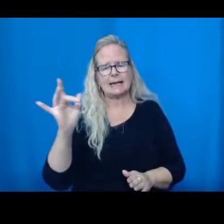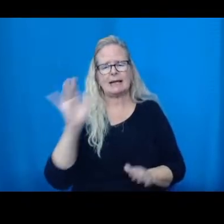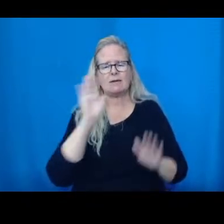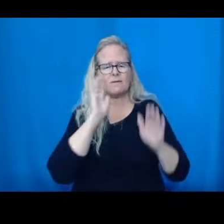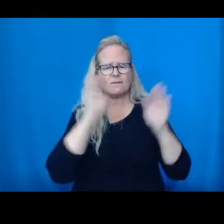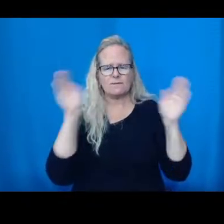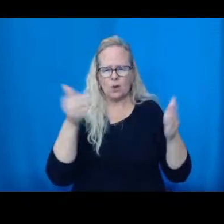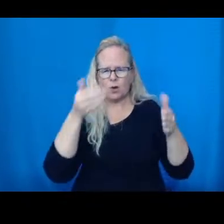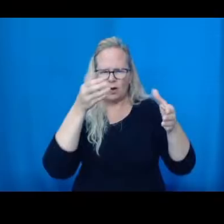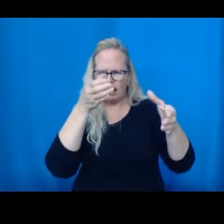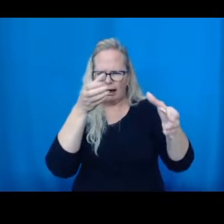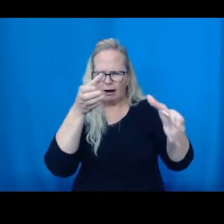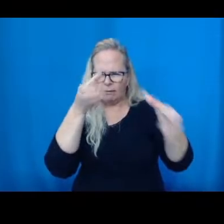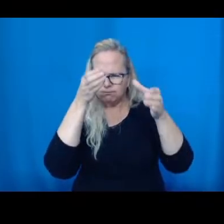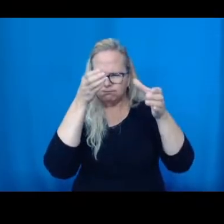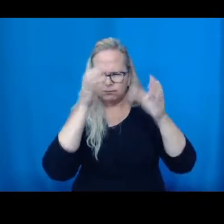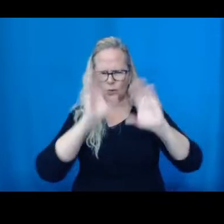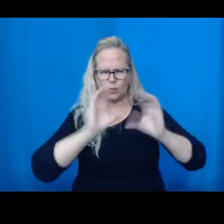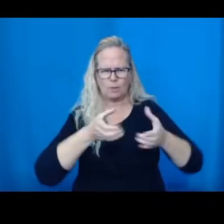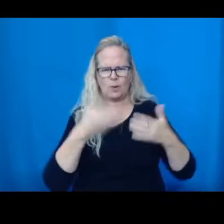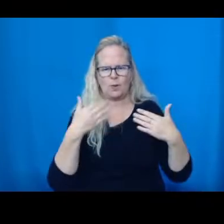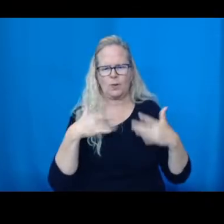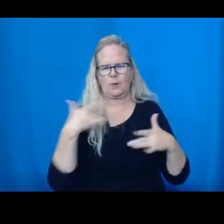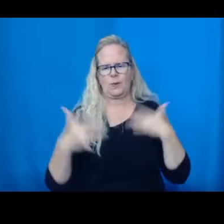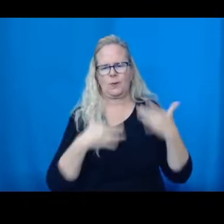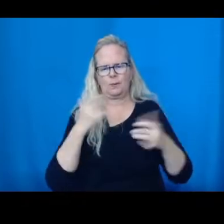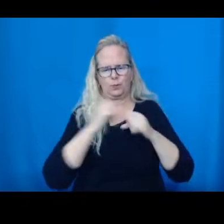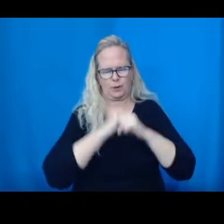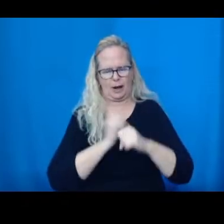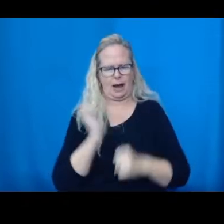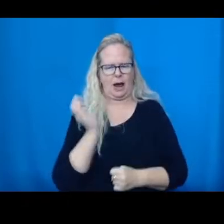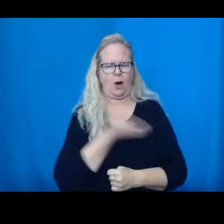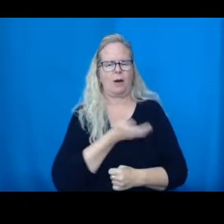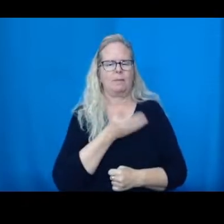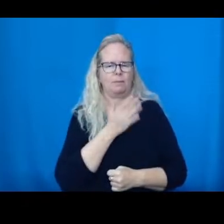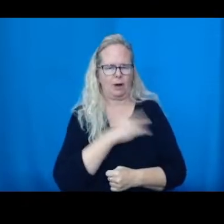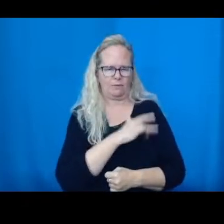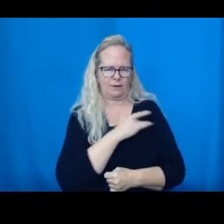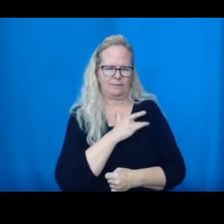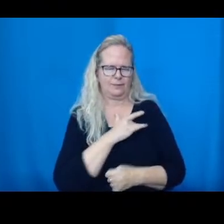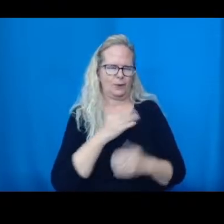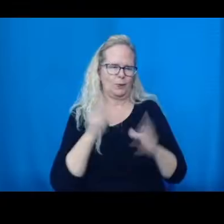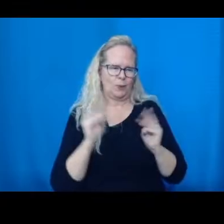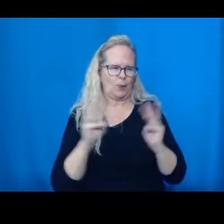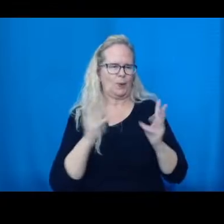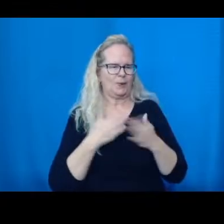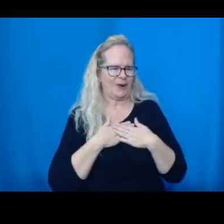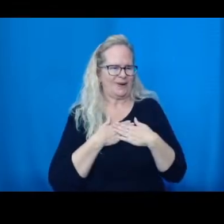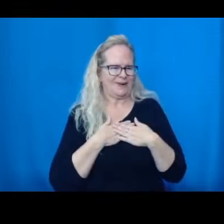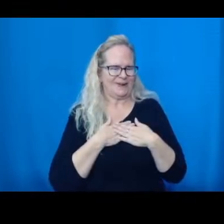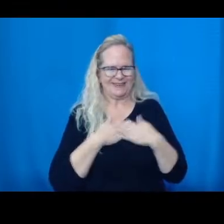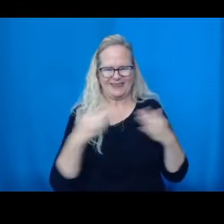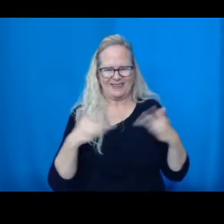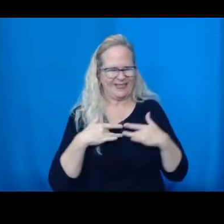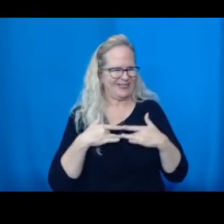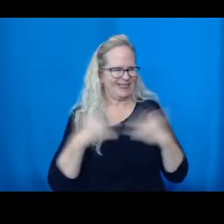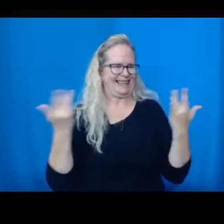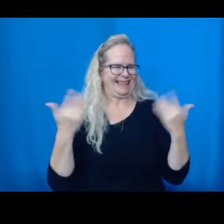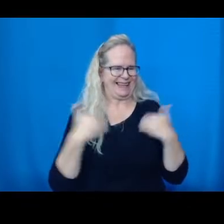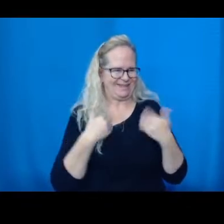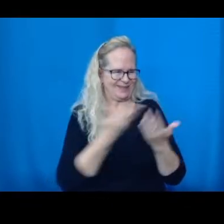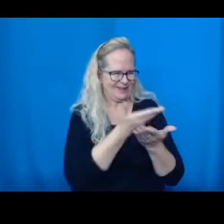today. I am so thrilled to have you all. Connor is going to start us off with